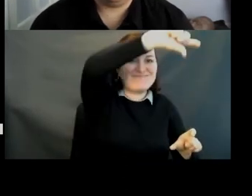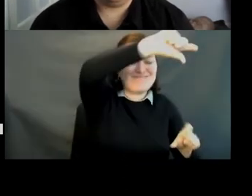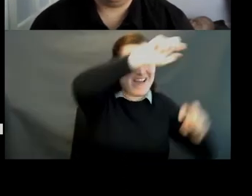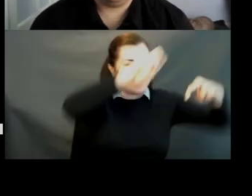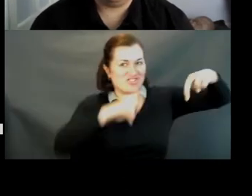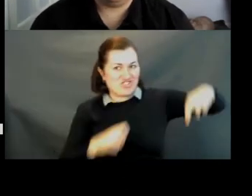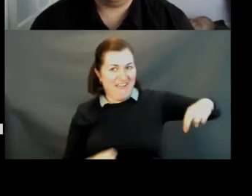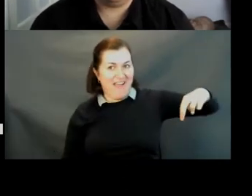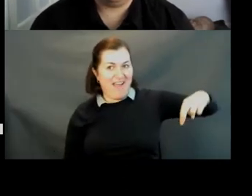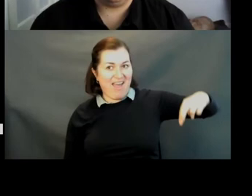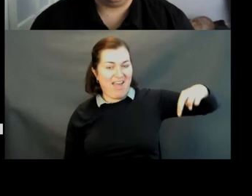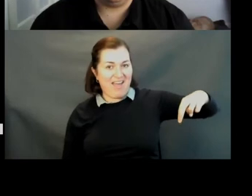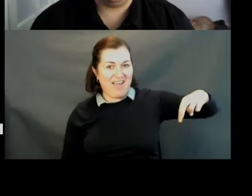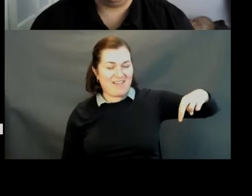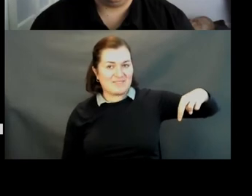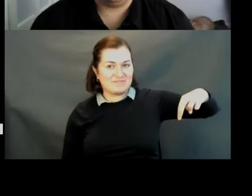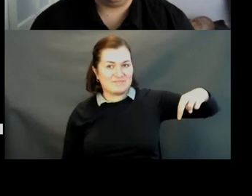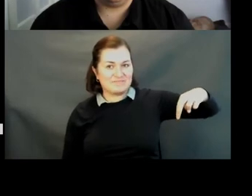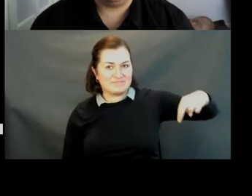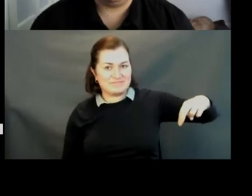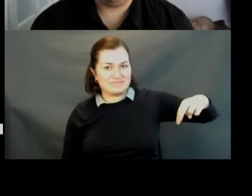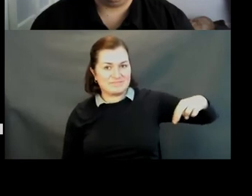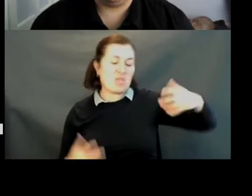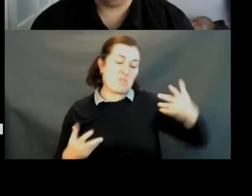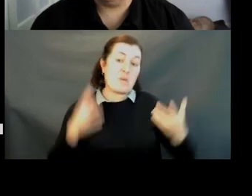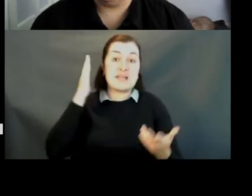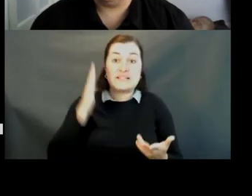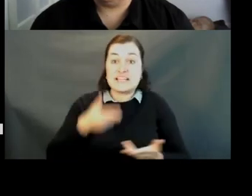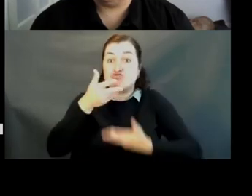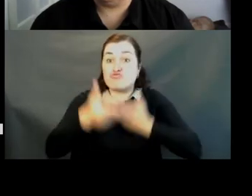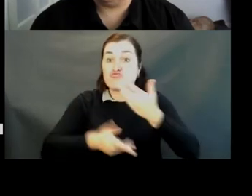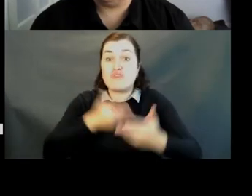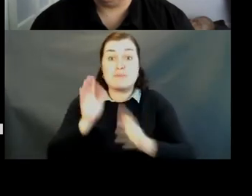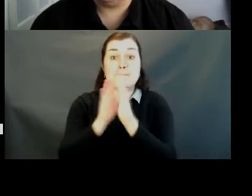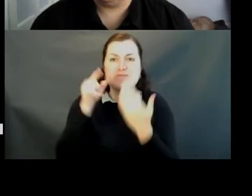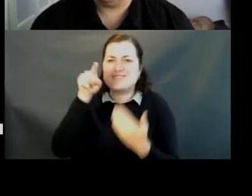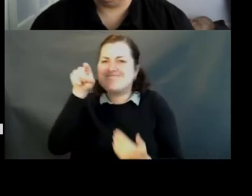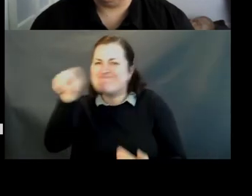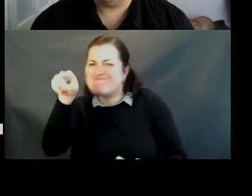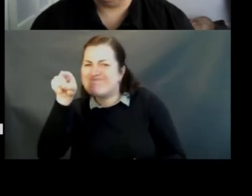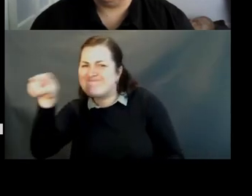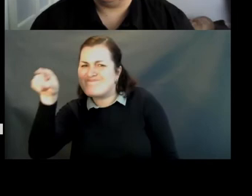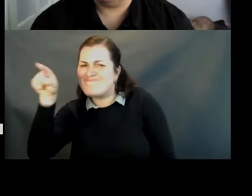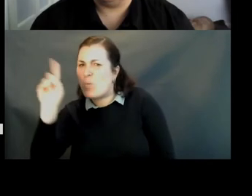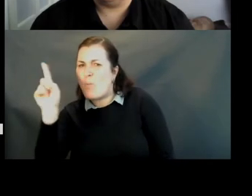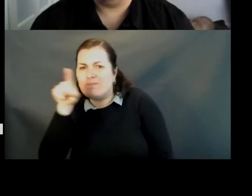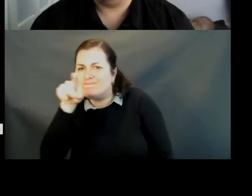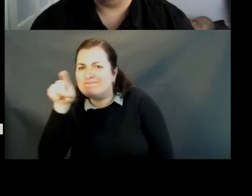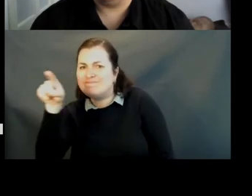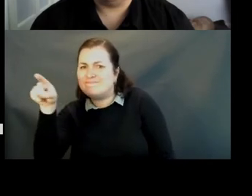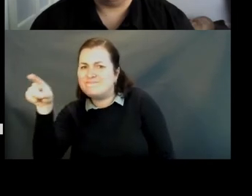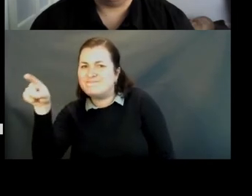And we need to have a description of the books that are on it. And the books are